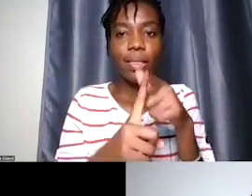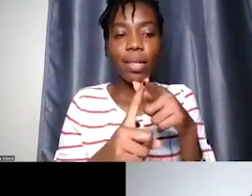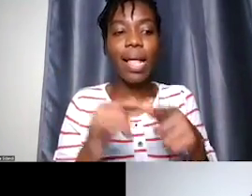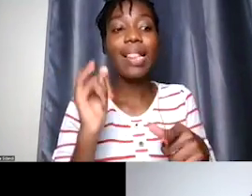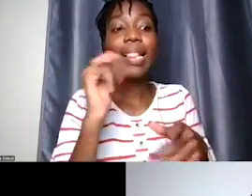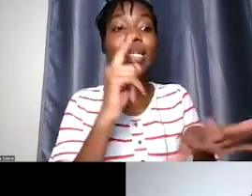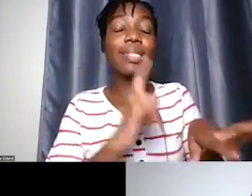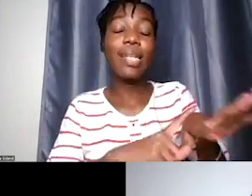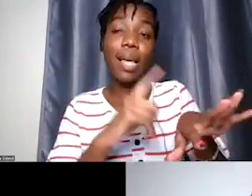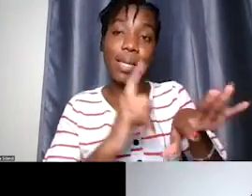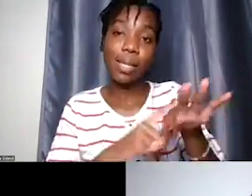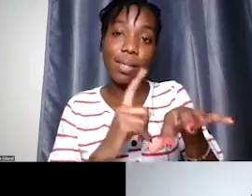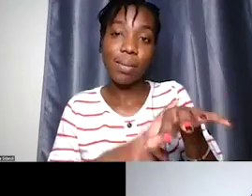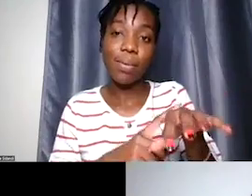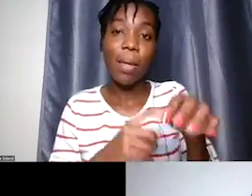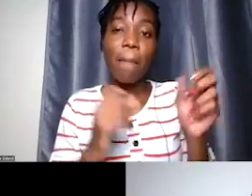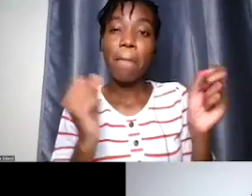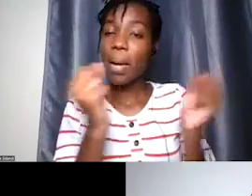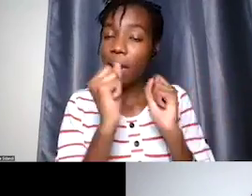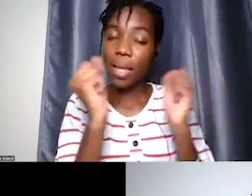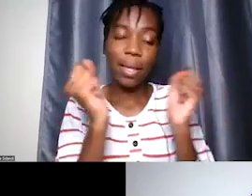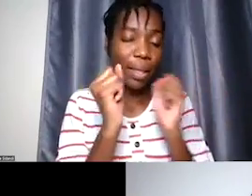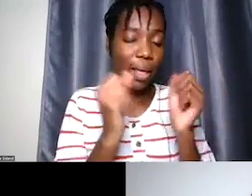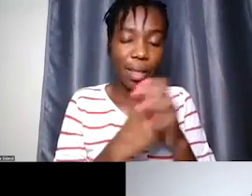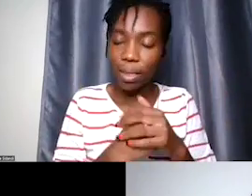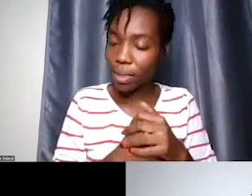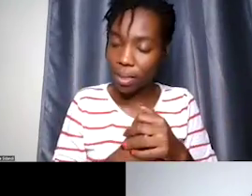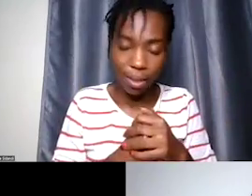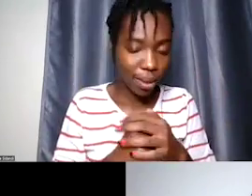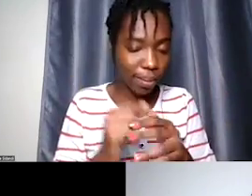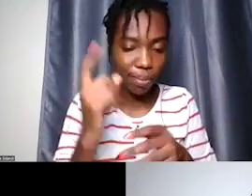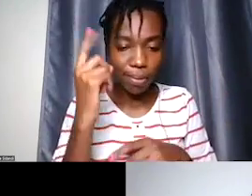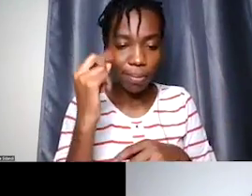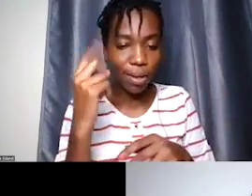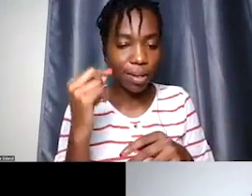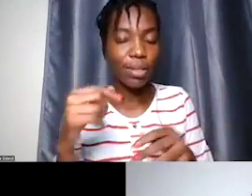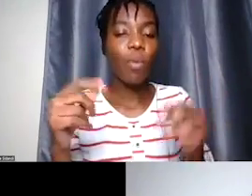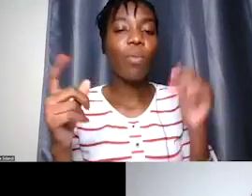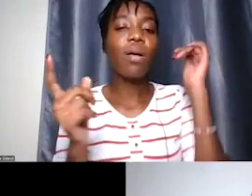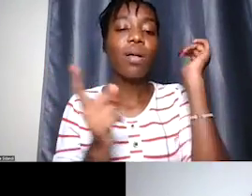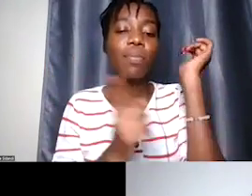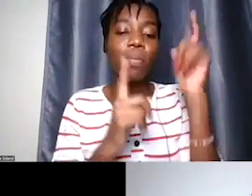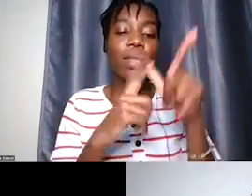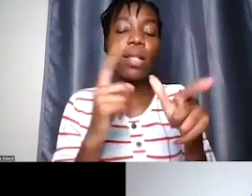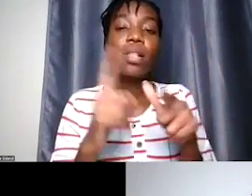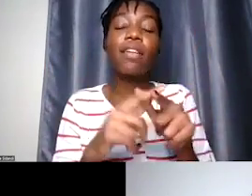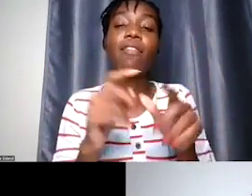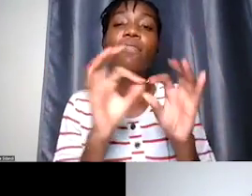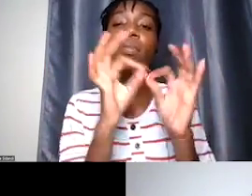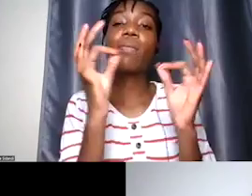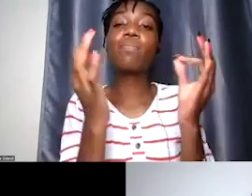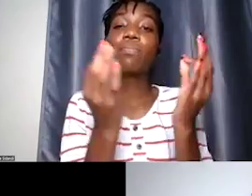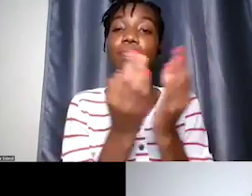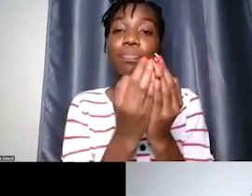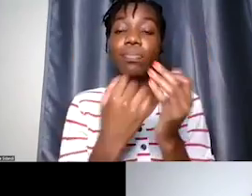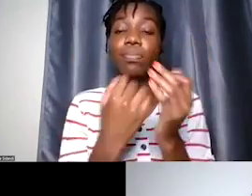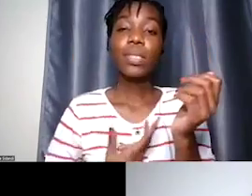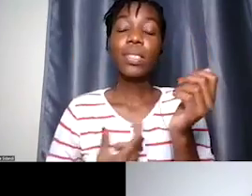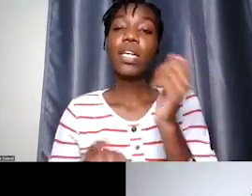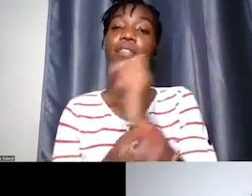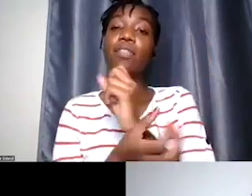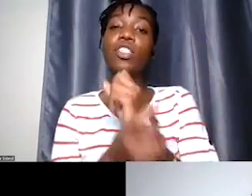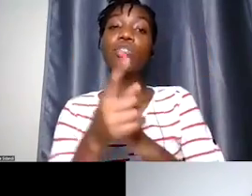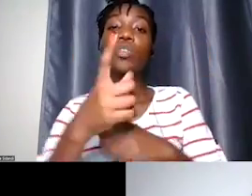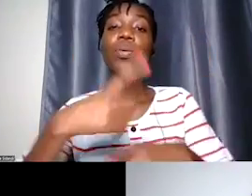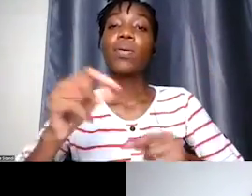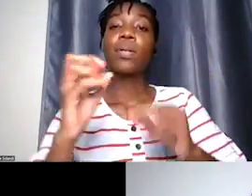when malaria in Mombasa. So it was a situation as a family, we were advising her, don't